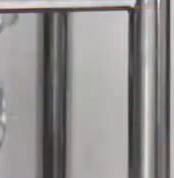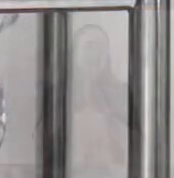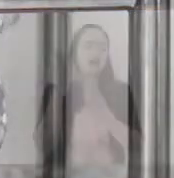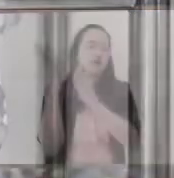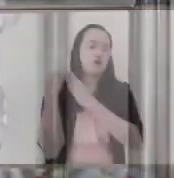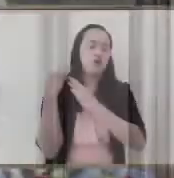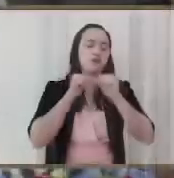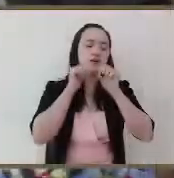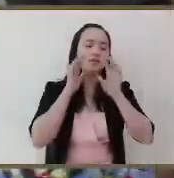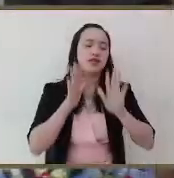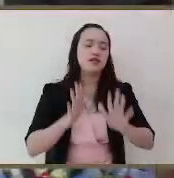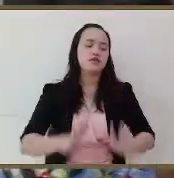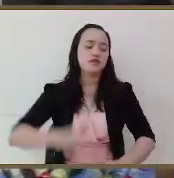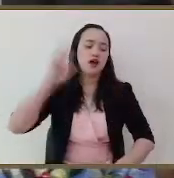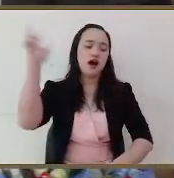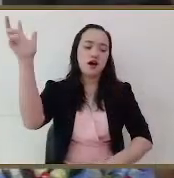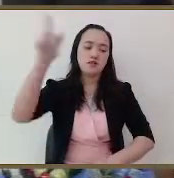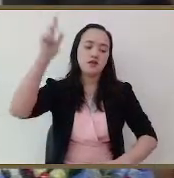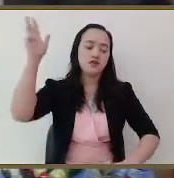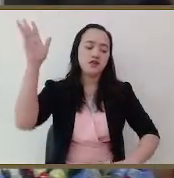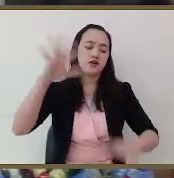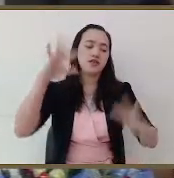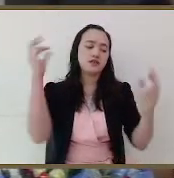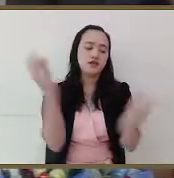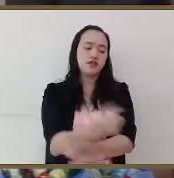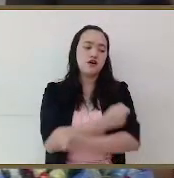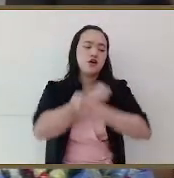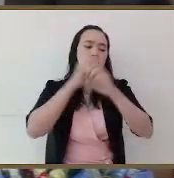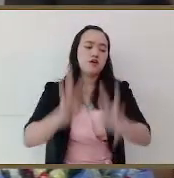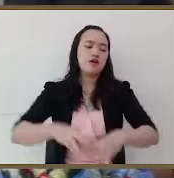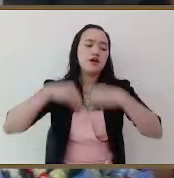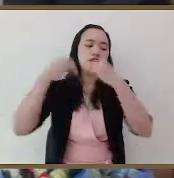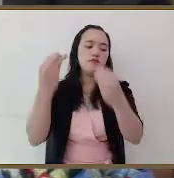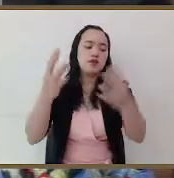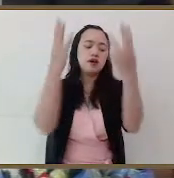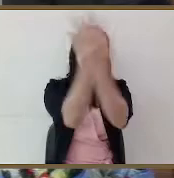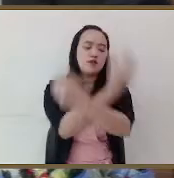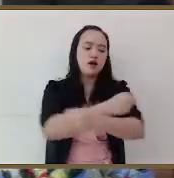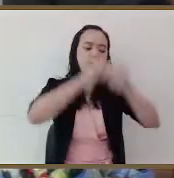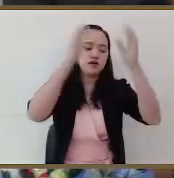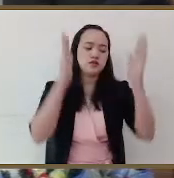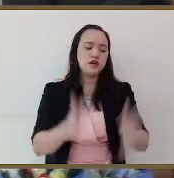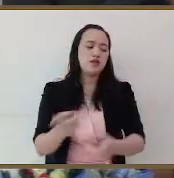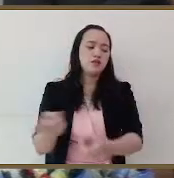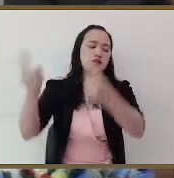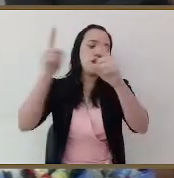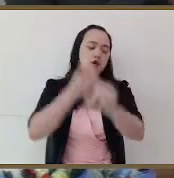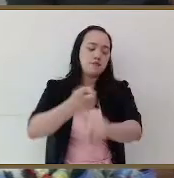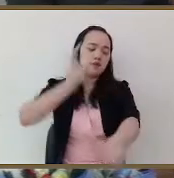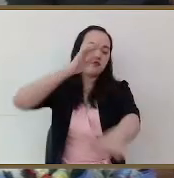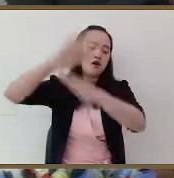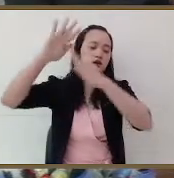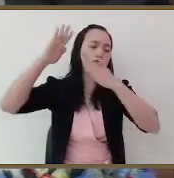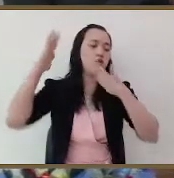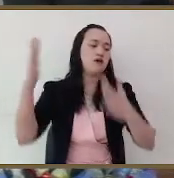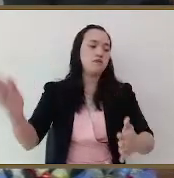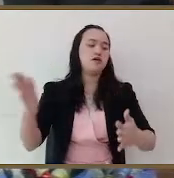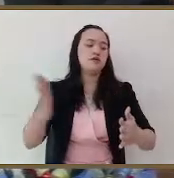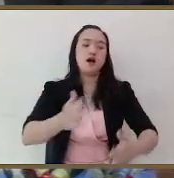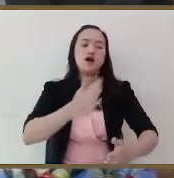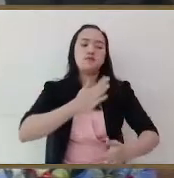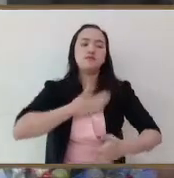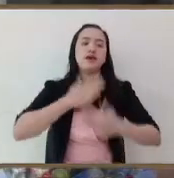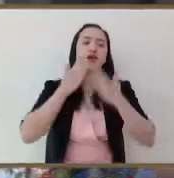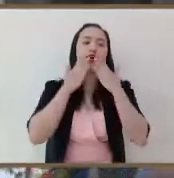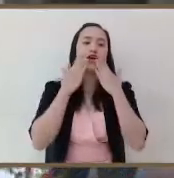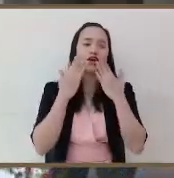Mercy, hope, and favor, amazing grace and love, given by my Savior, coming down from